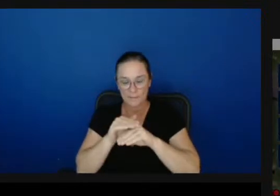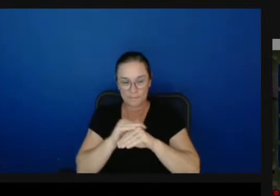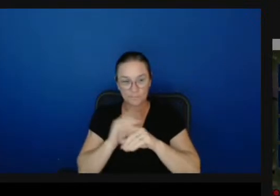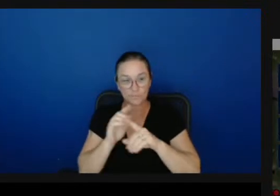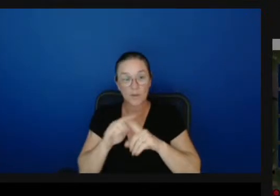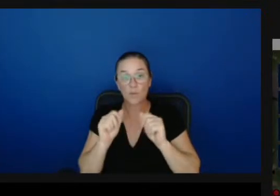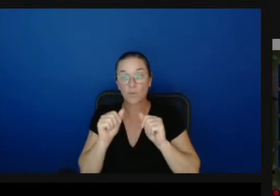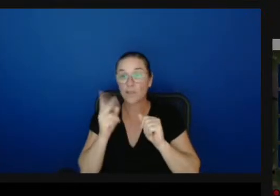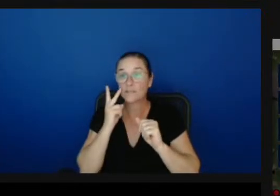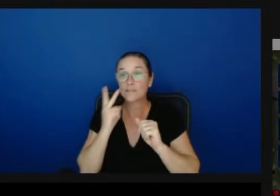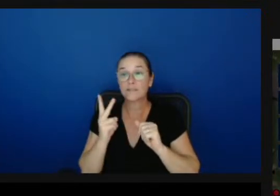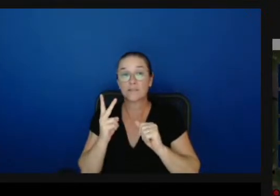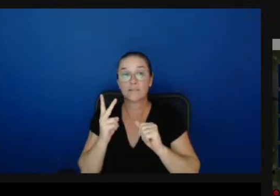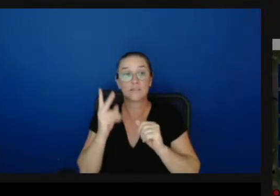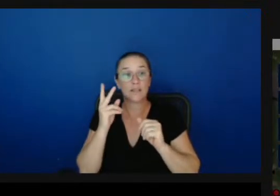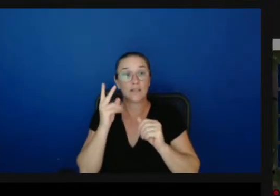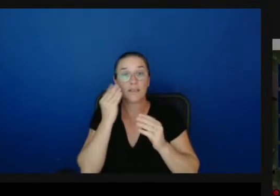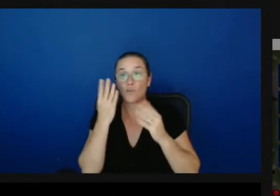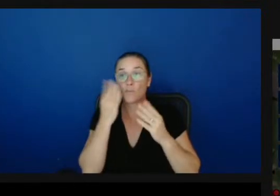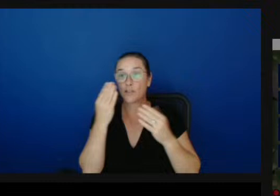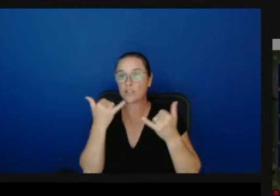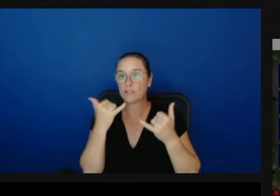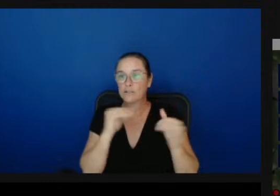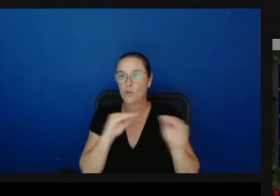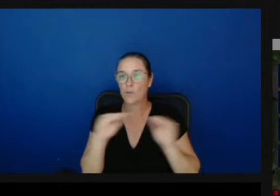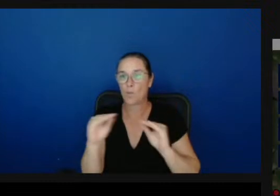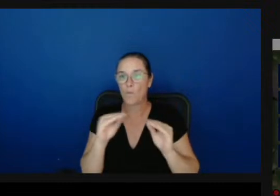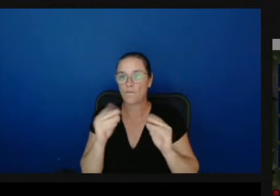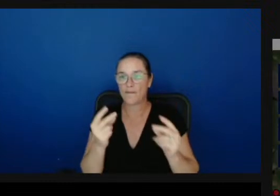see the data is still moving fast and the story is not over here.